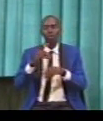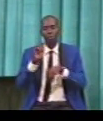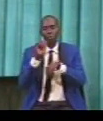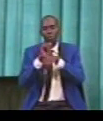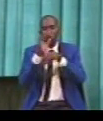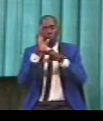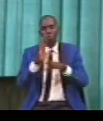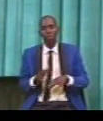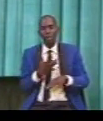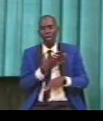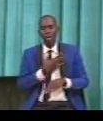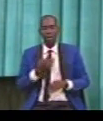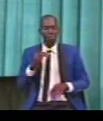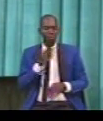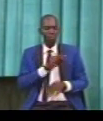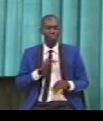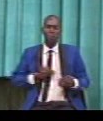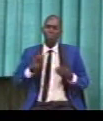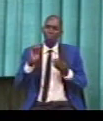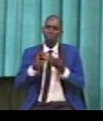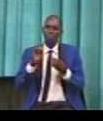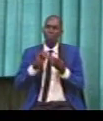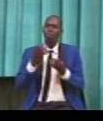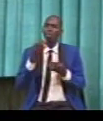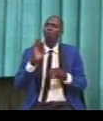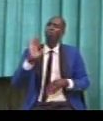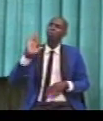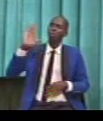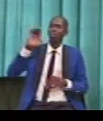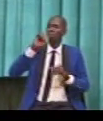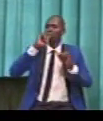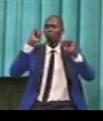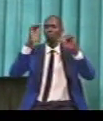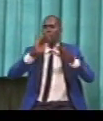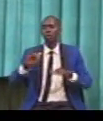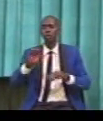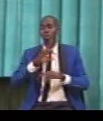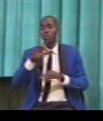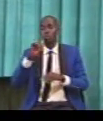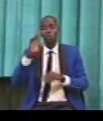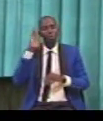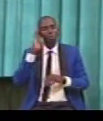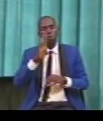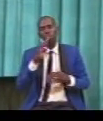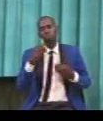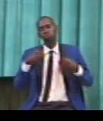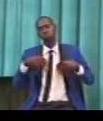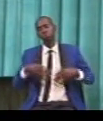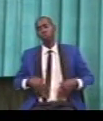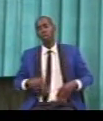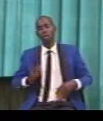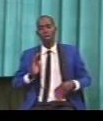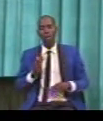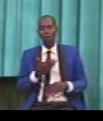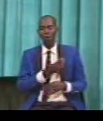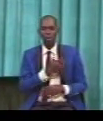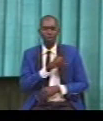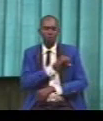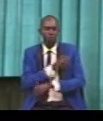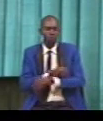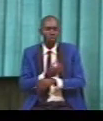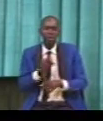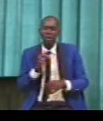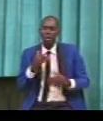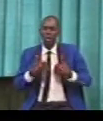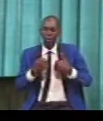members, more, more, more of God's blessings. Nobody will break down. Our strength has been renewed. We are going to